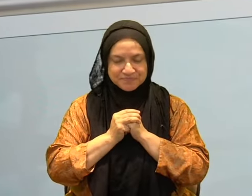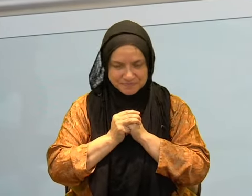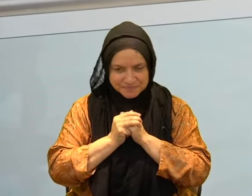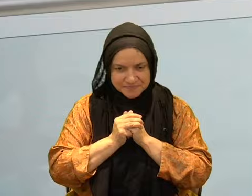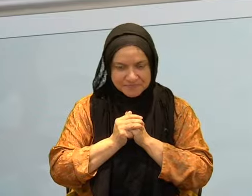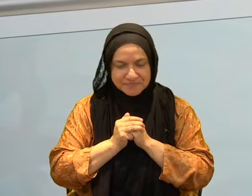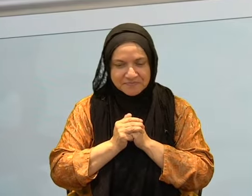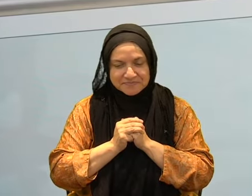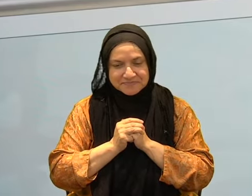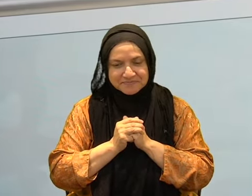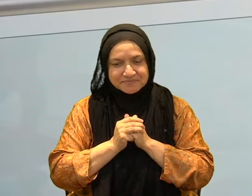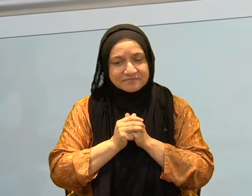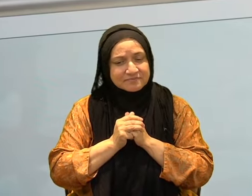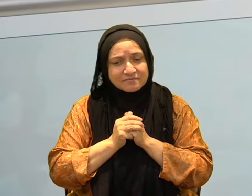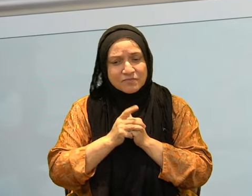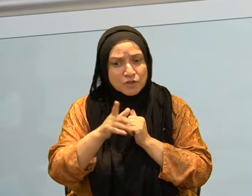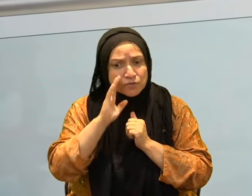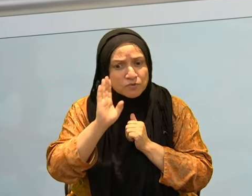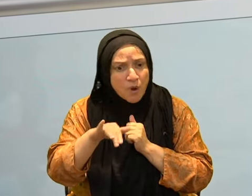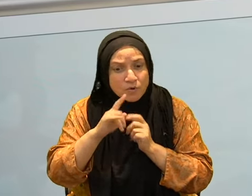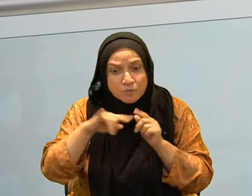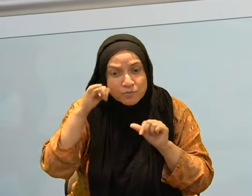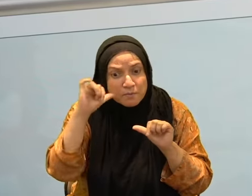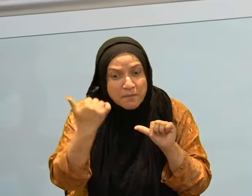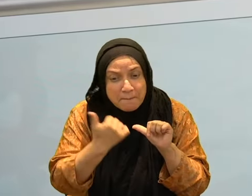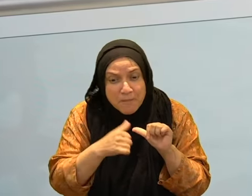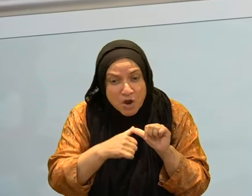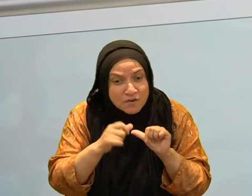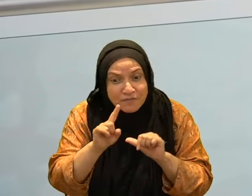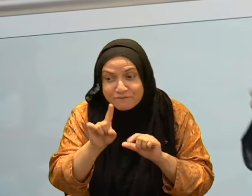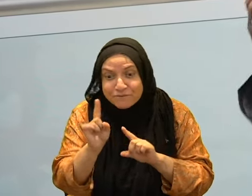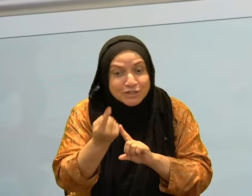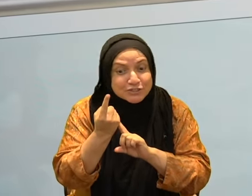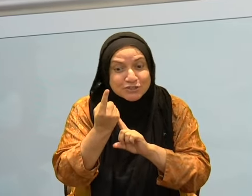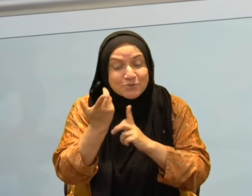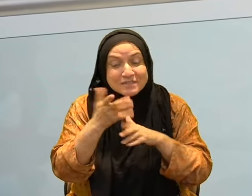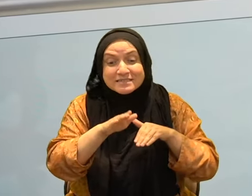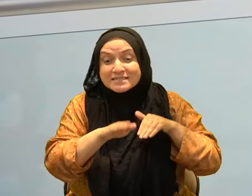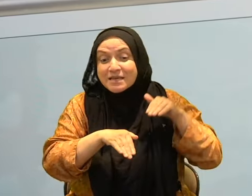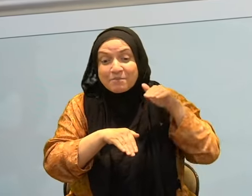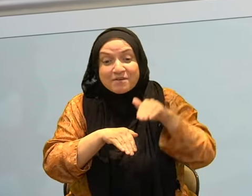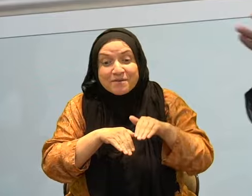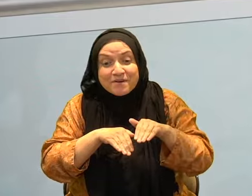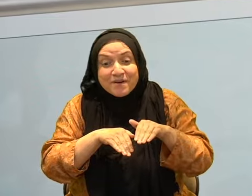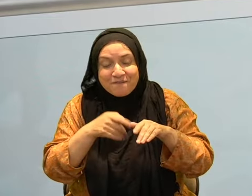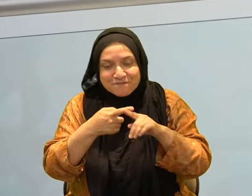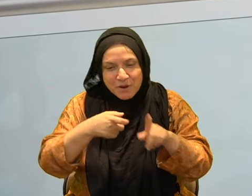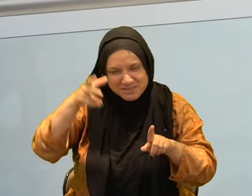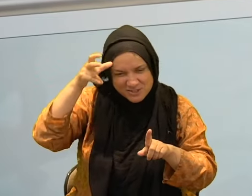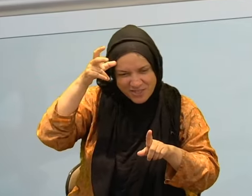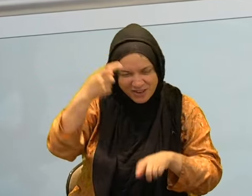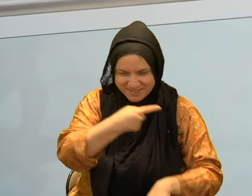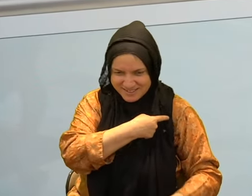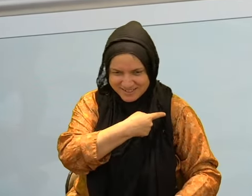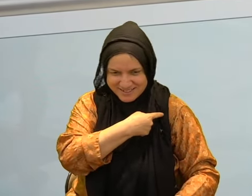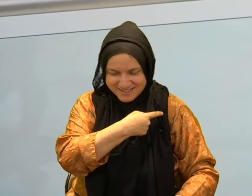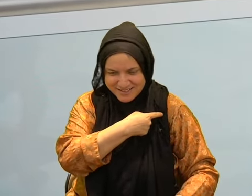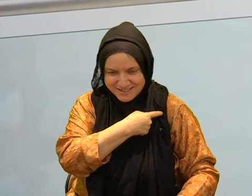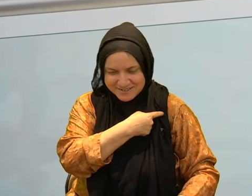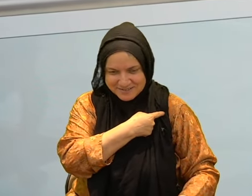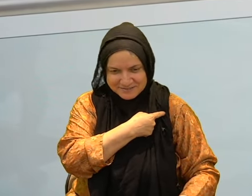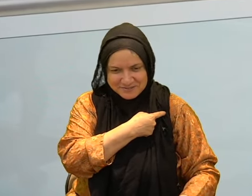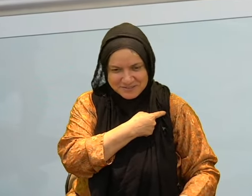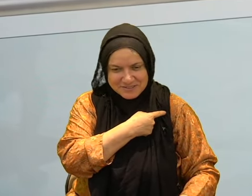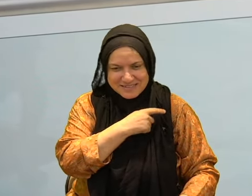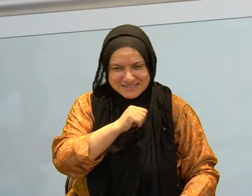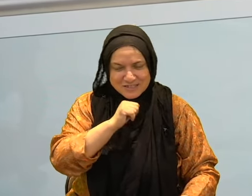imams and counselors. I'm talking about the friend that got pulled in becomes the greatest enemy. You were supposed to help. You made things worse for everybody. But it was